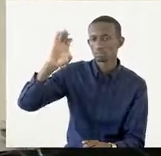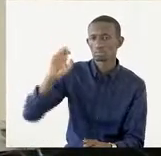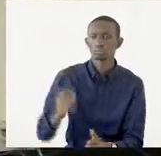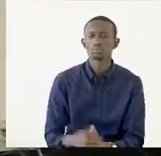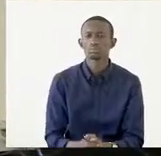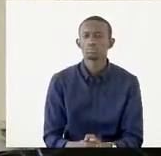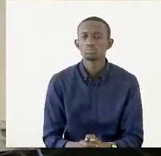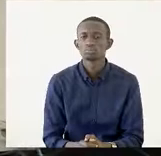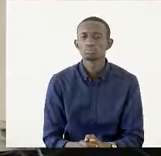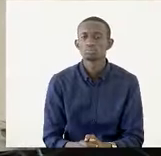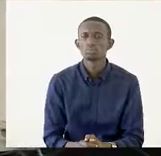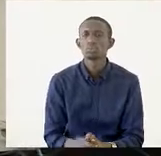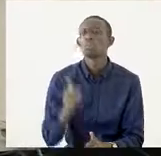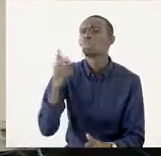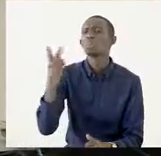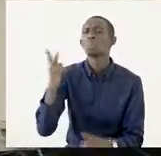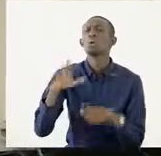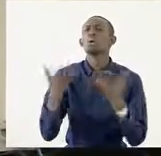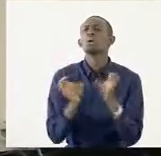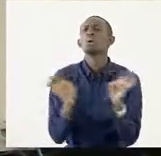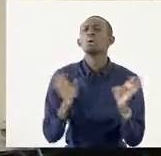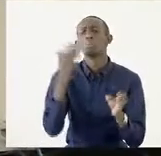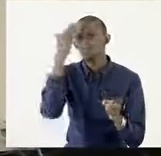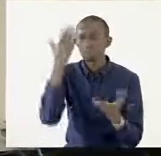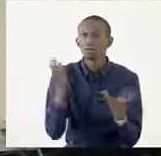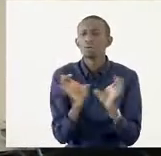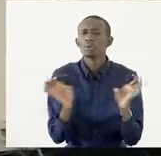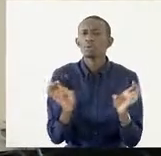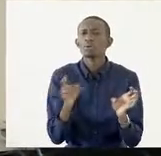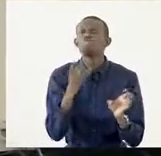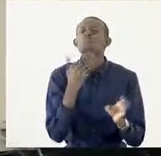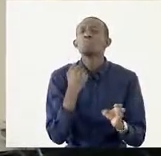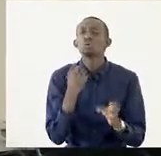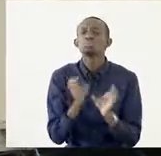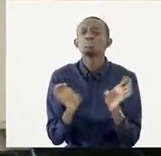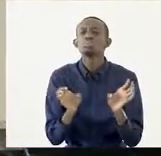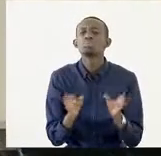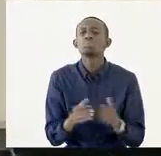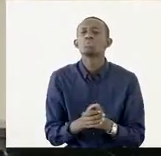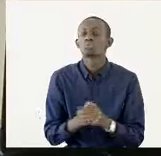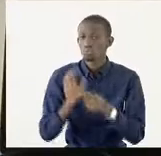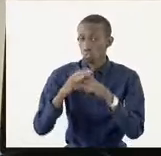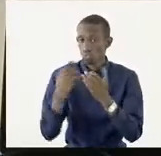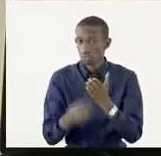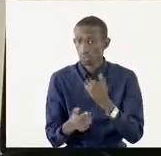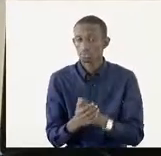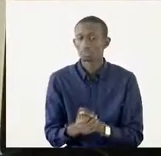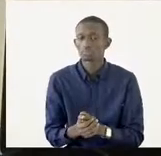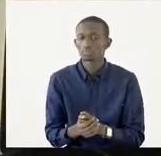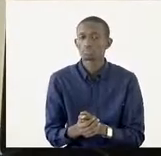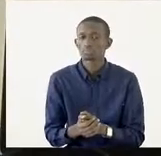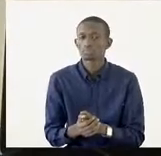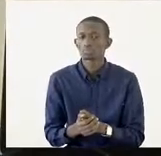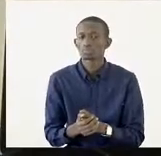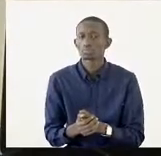aldehyde. So how can you distinguish? If you want the distinguishing reagent, you need the Torrens reagent. That is